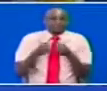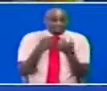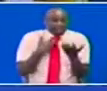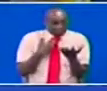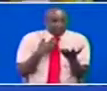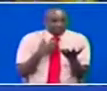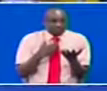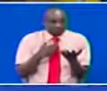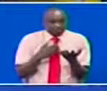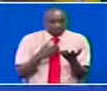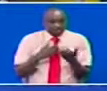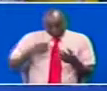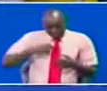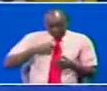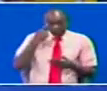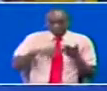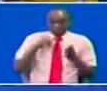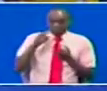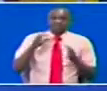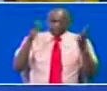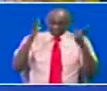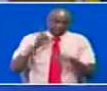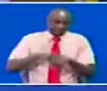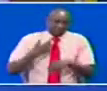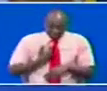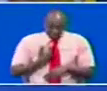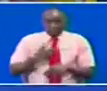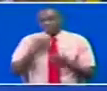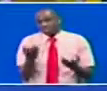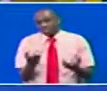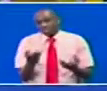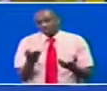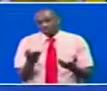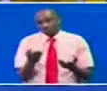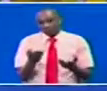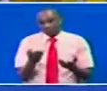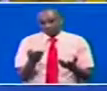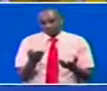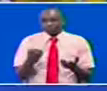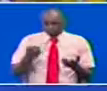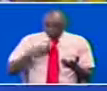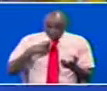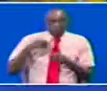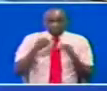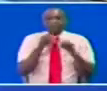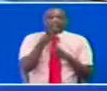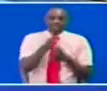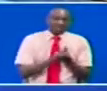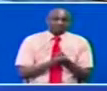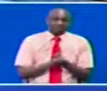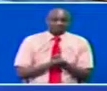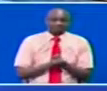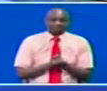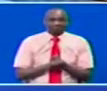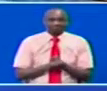And for me, I think it's just celebration time. We take what we have deserved and move on from there. Get